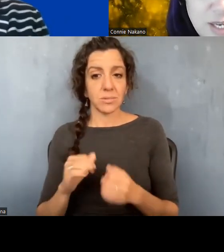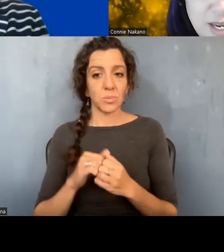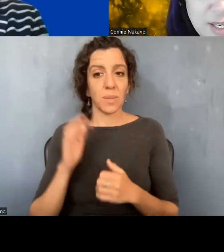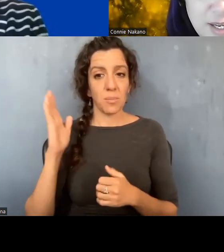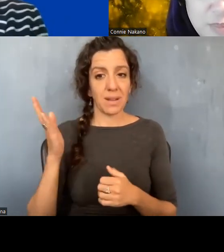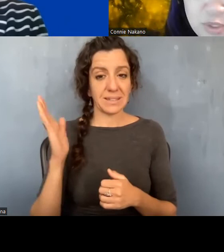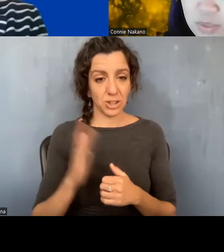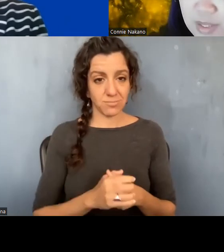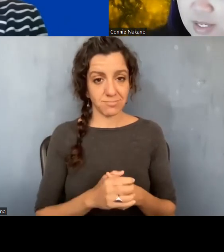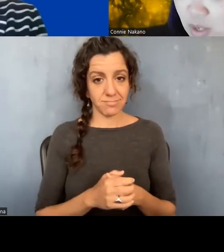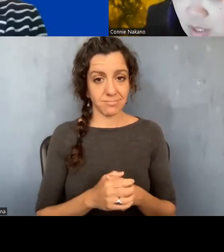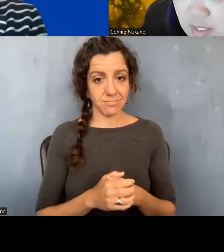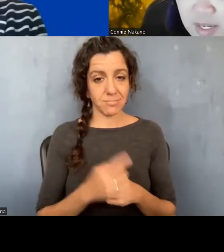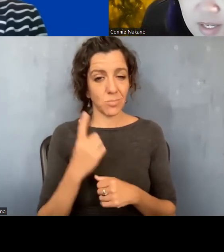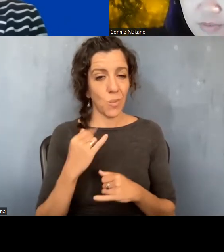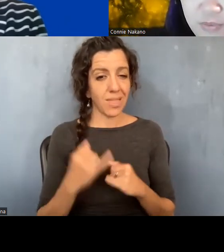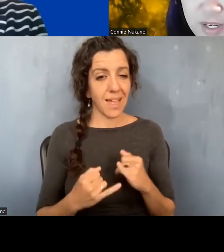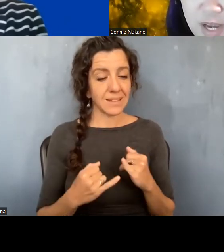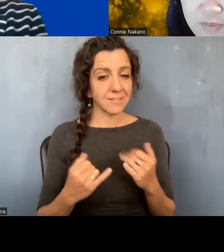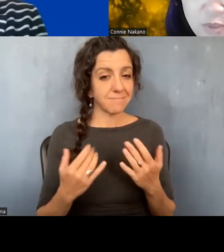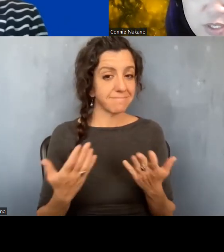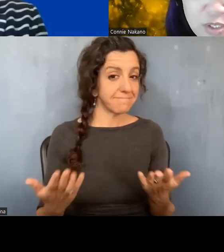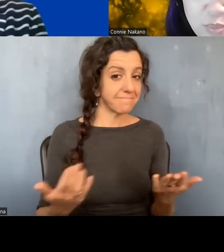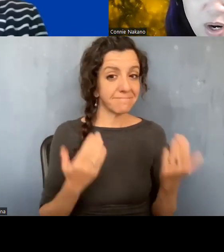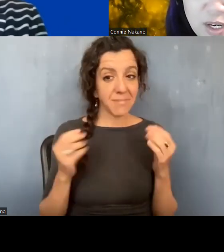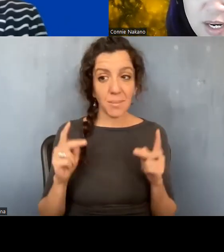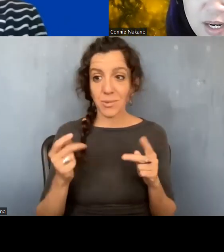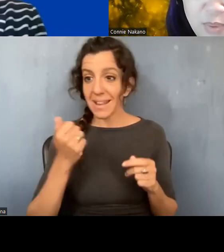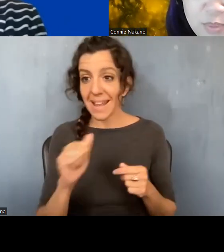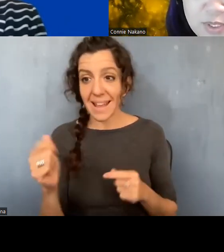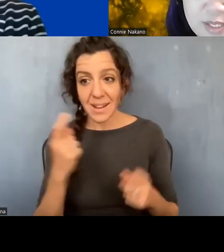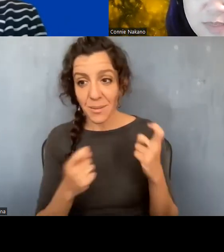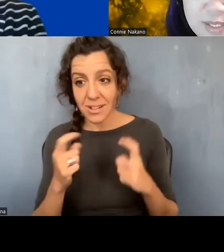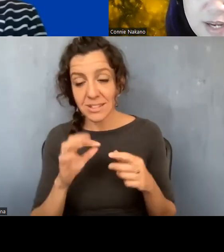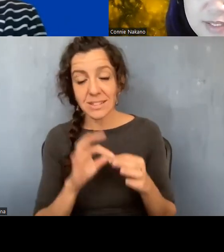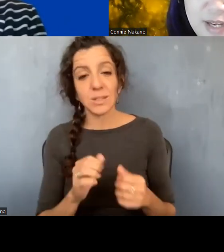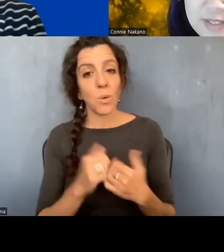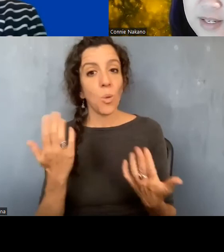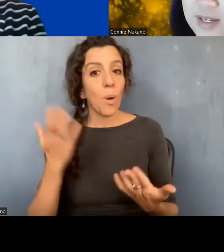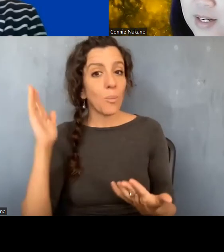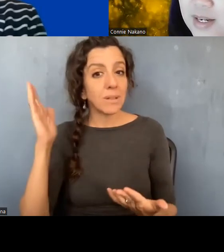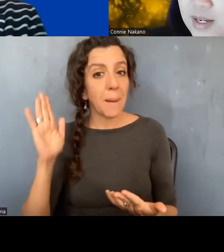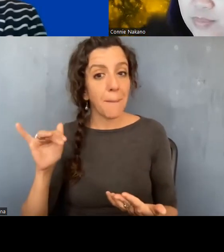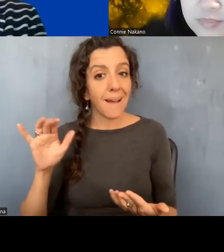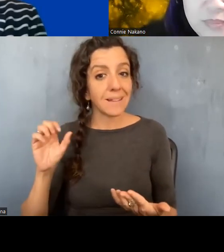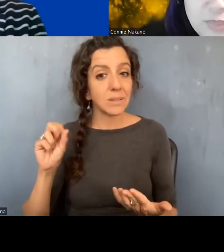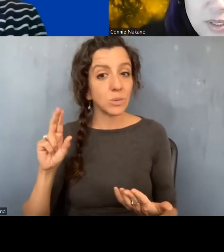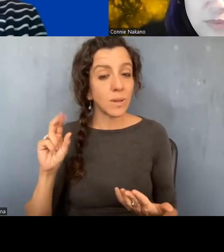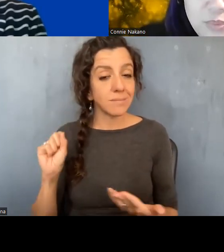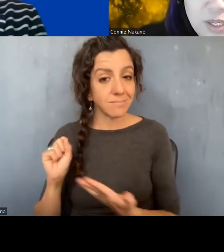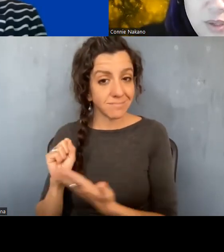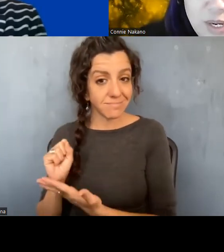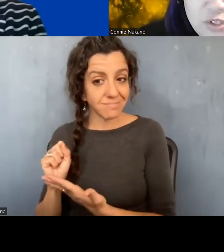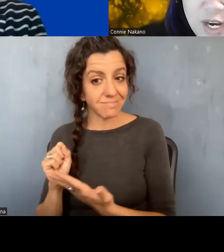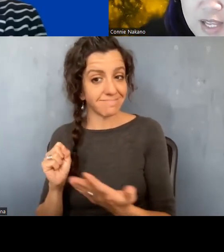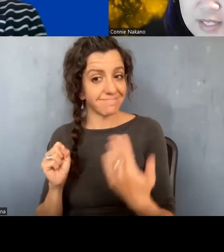presentation today. So just one last call. If you have any questions regarding what was presented by Sac State, if